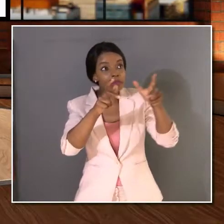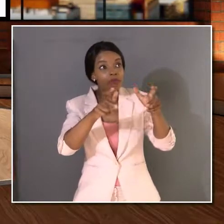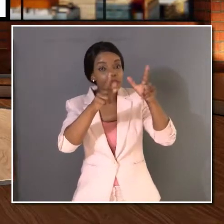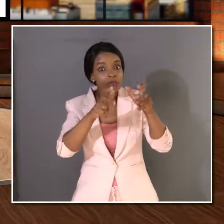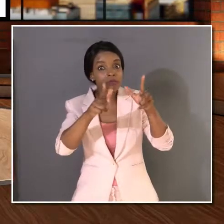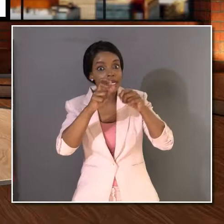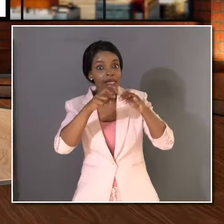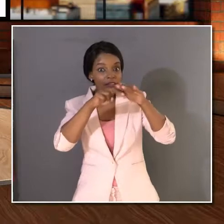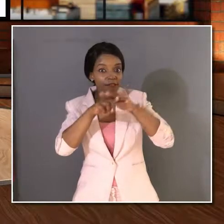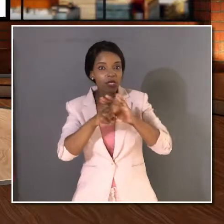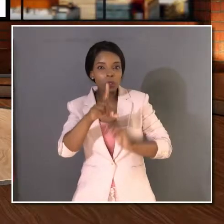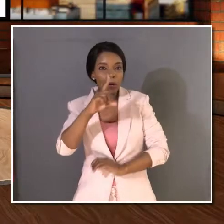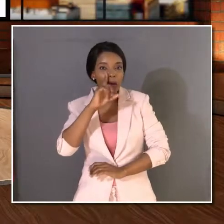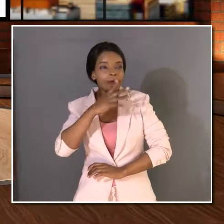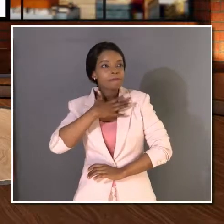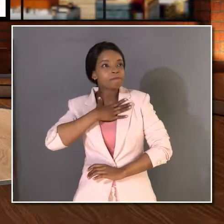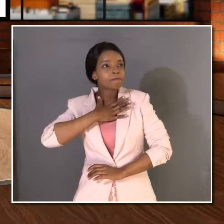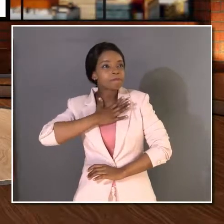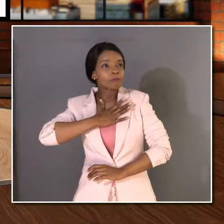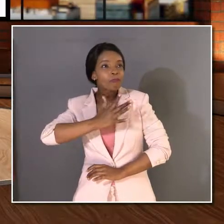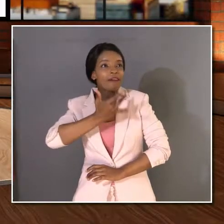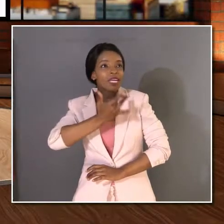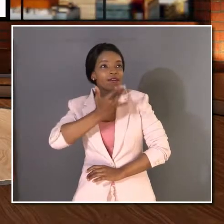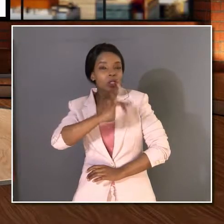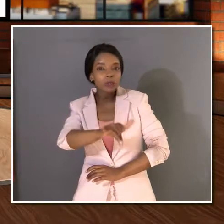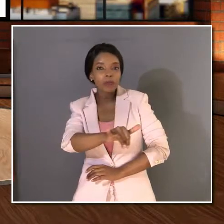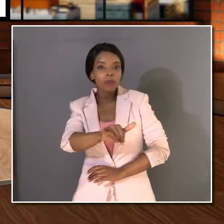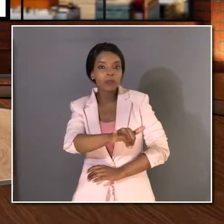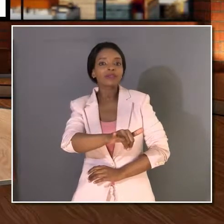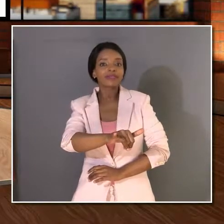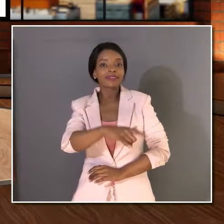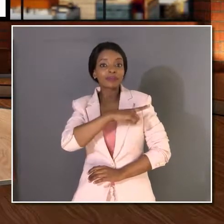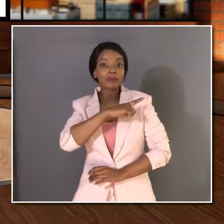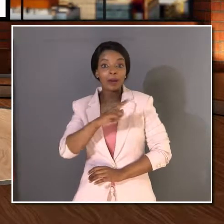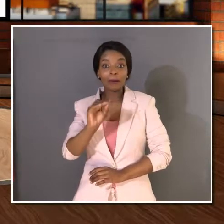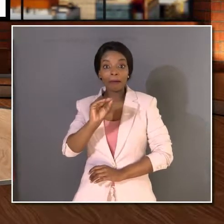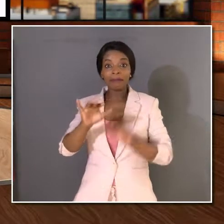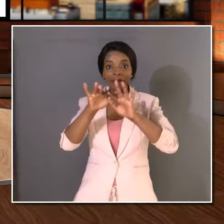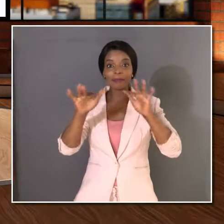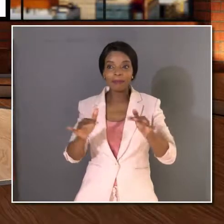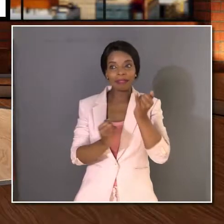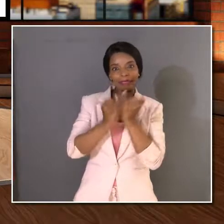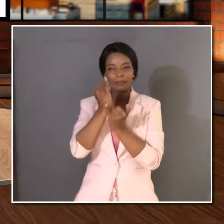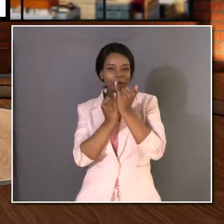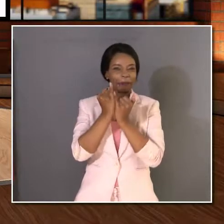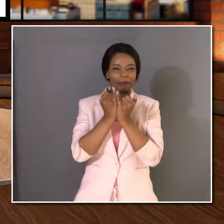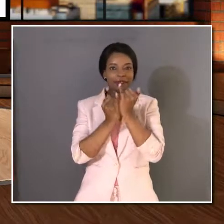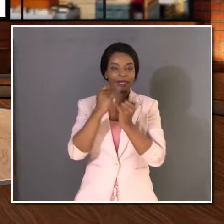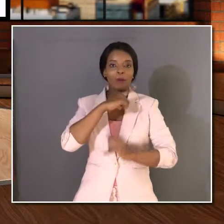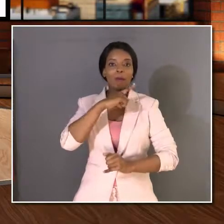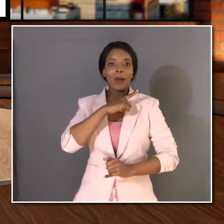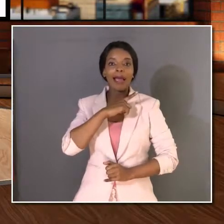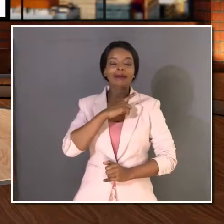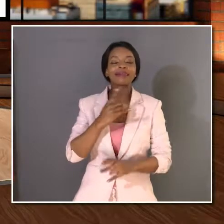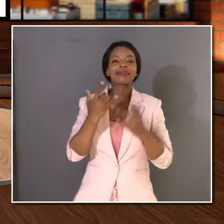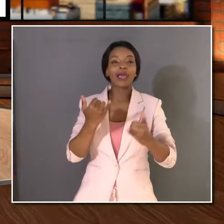favorites are. There are some really, really, really tough finalists out there competing against each other, all with fantastic ideas, but you'll have the